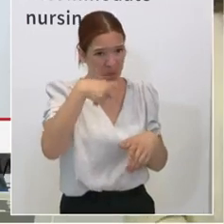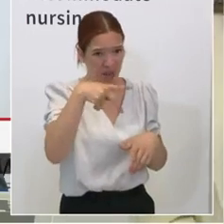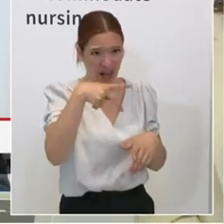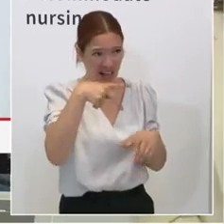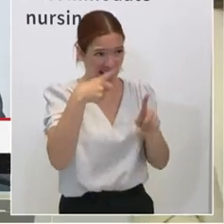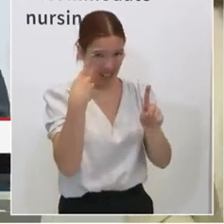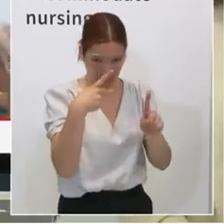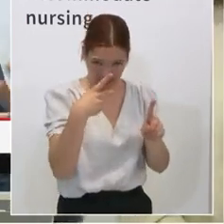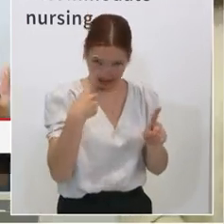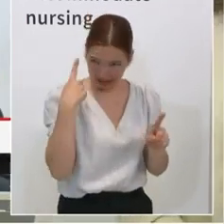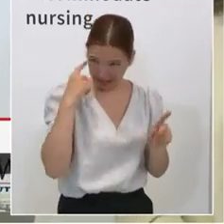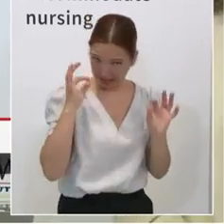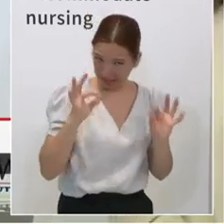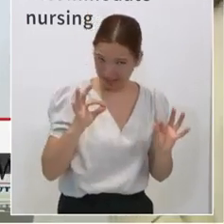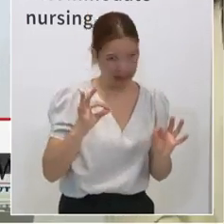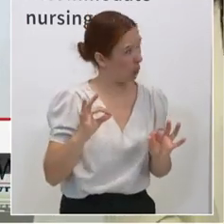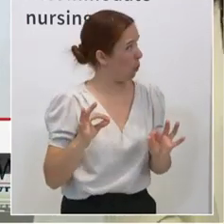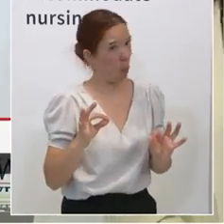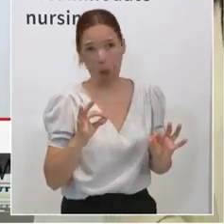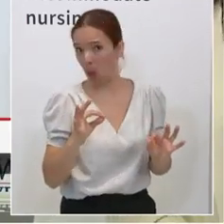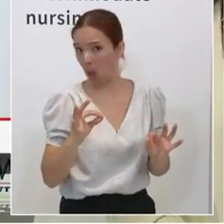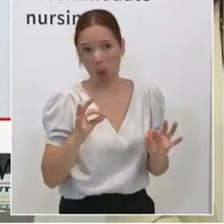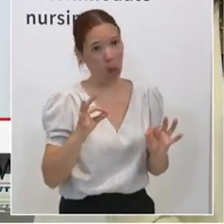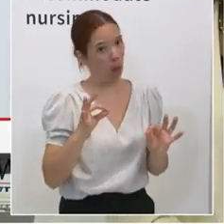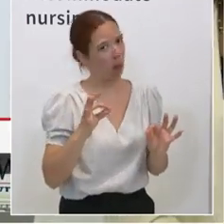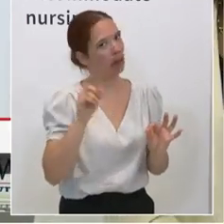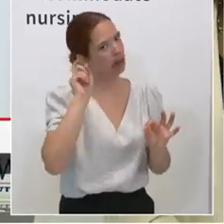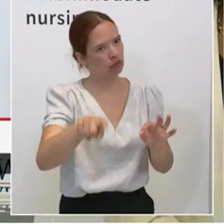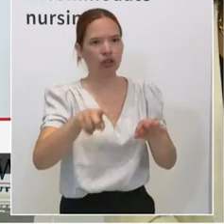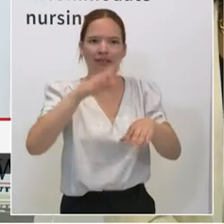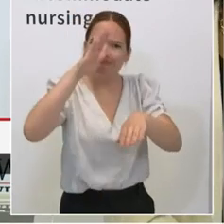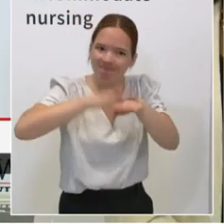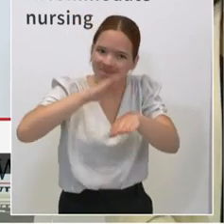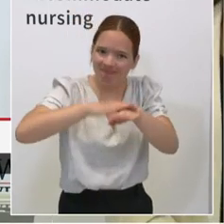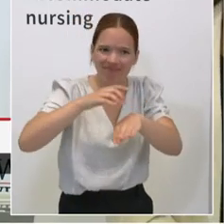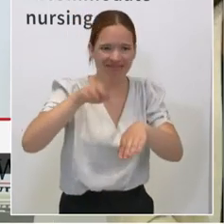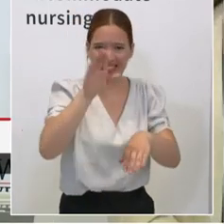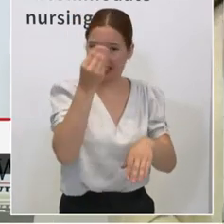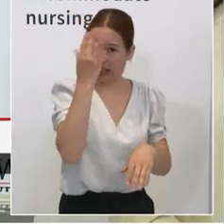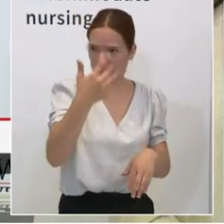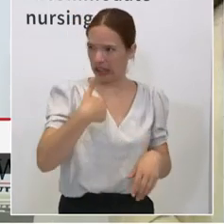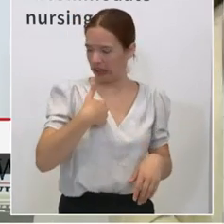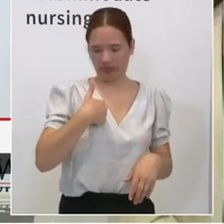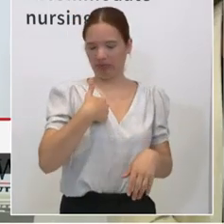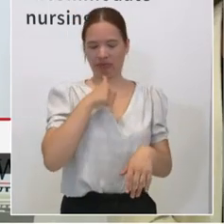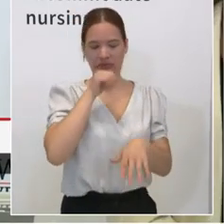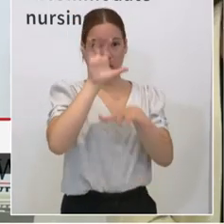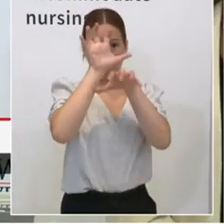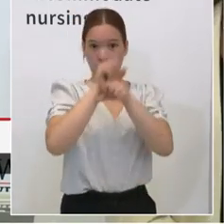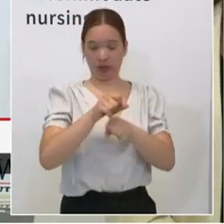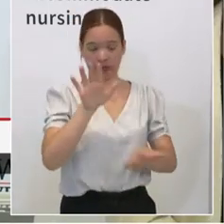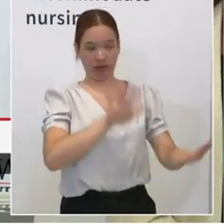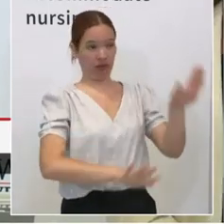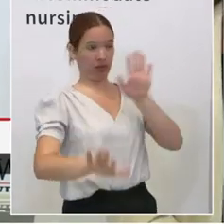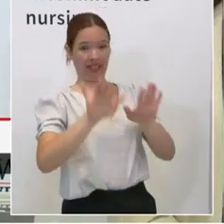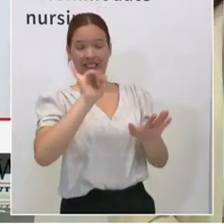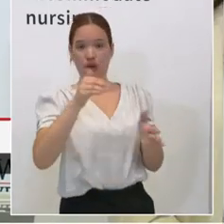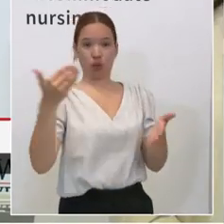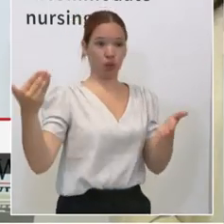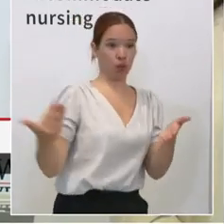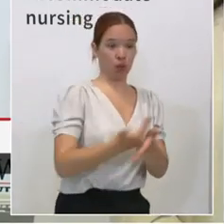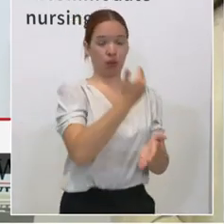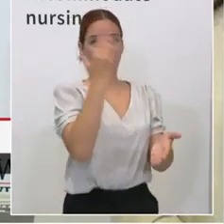to this language to deal with this type of air quality. I don't know that we've ever experienced it so